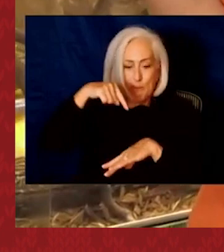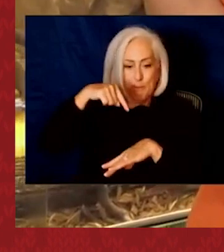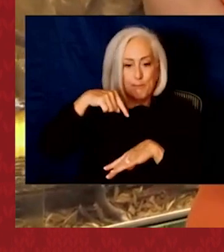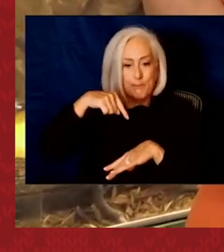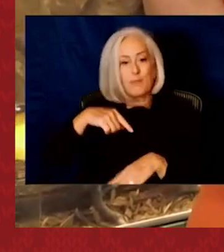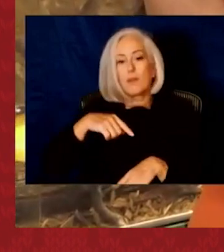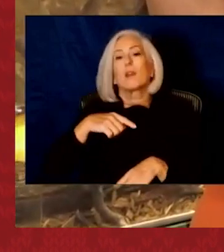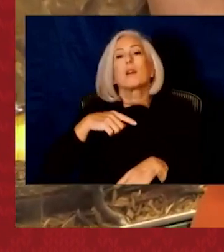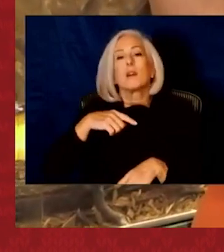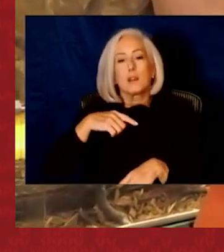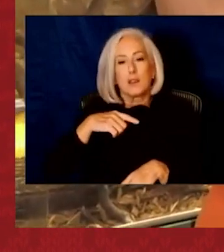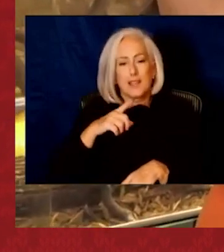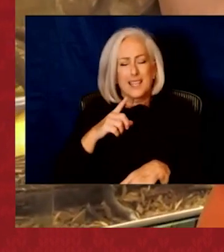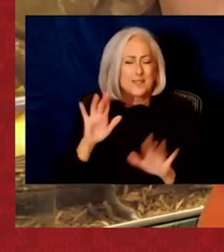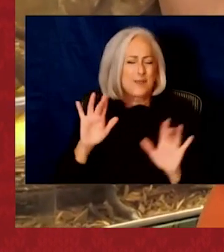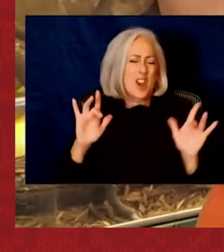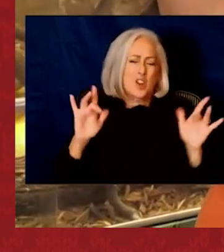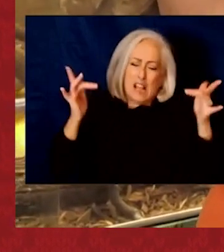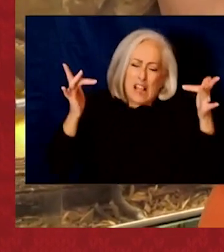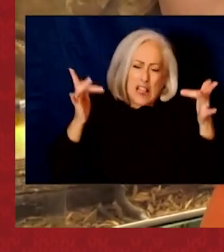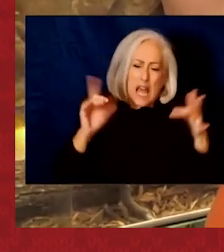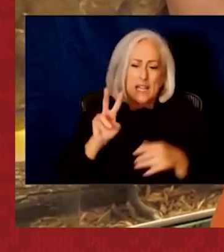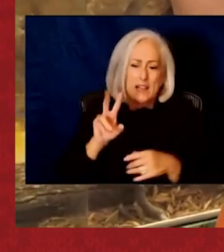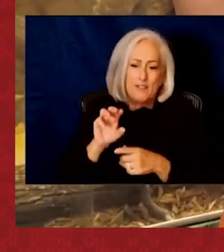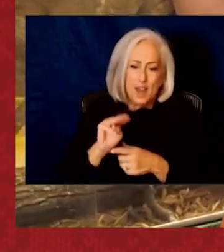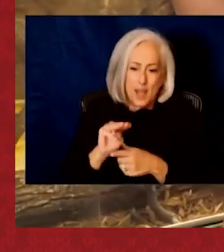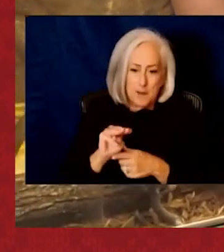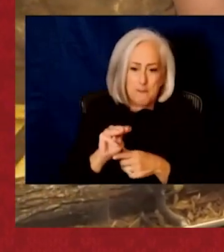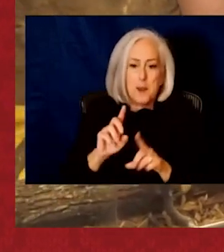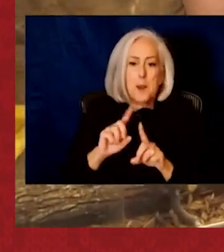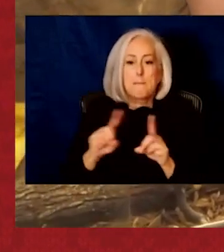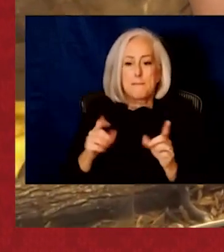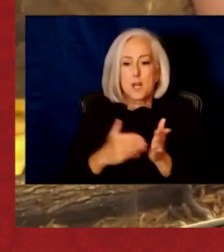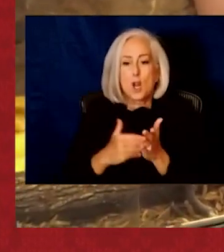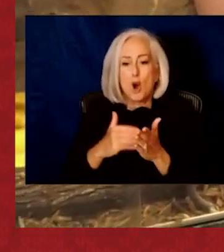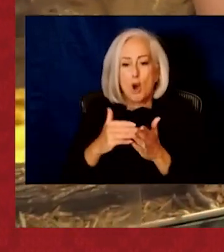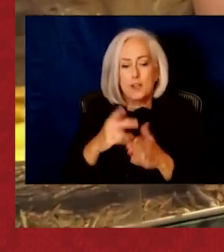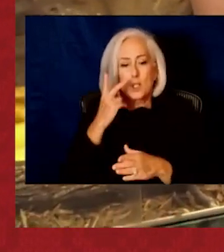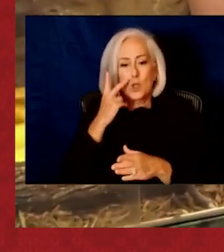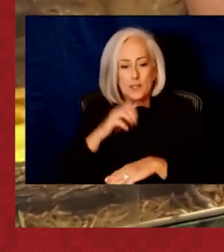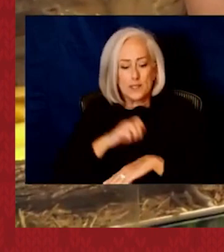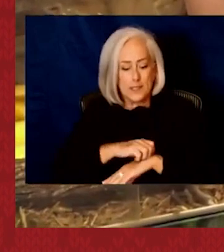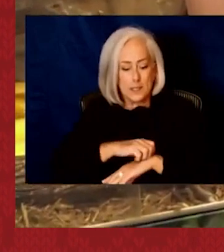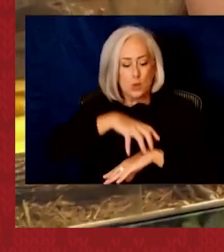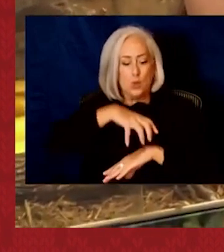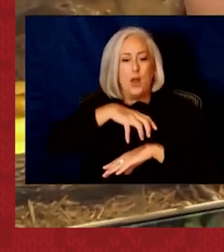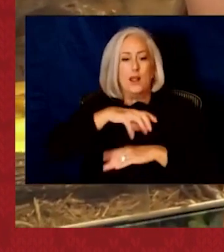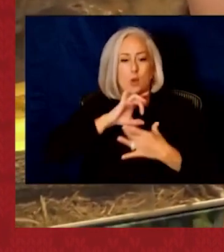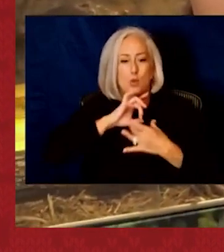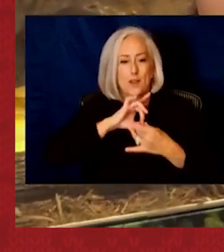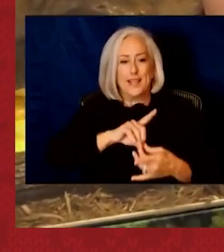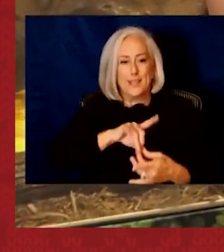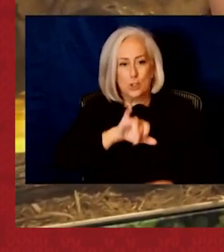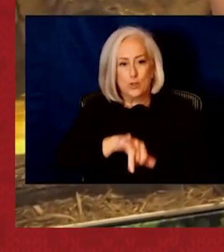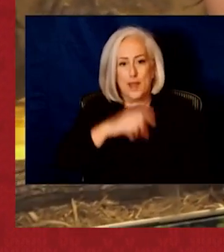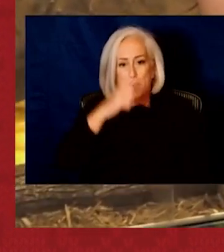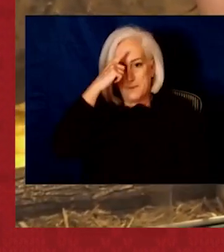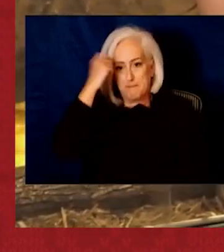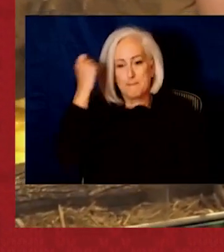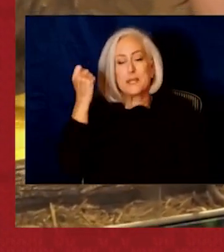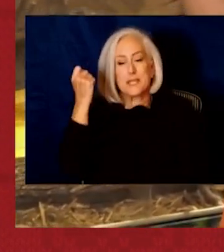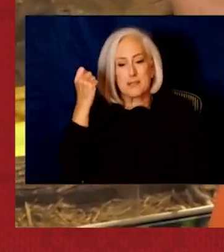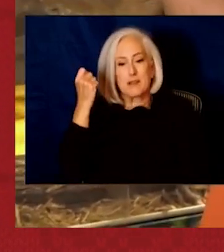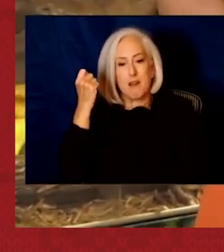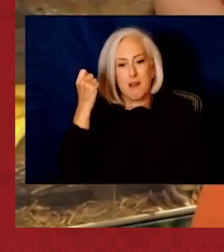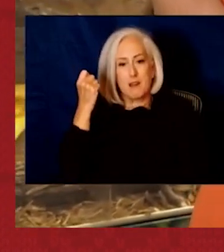call today can go into more detail, but a lot of times you'll get some swelling associated with that. Really? Because of the fact that it was